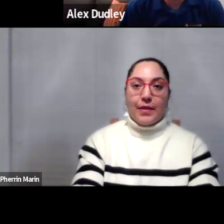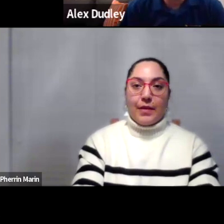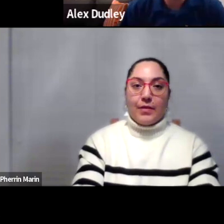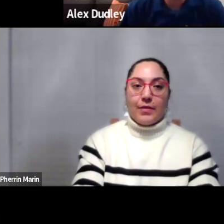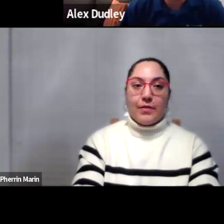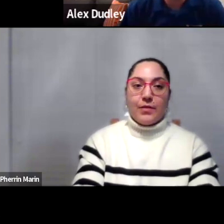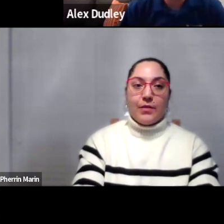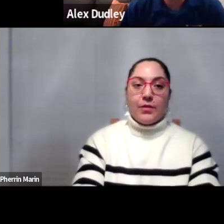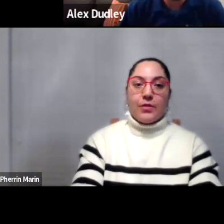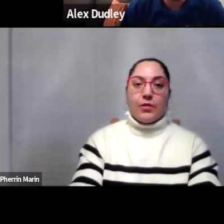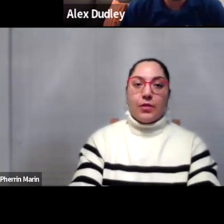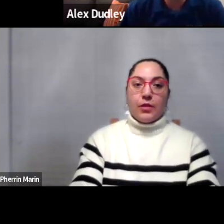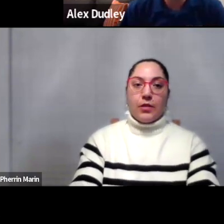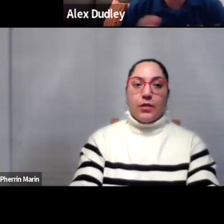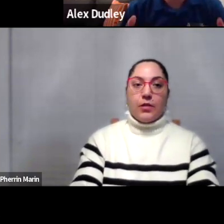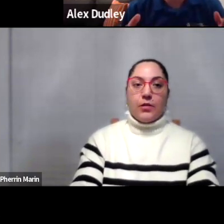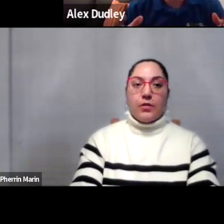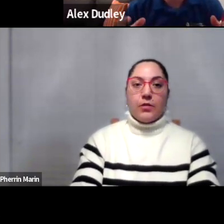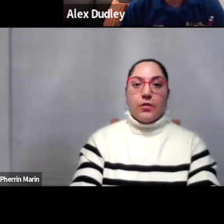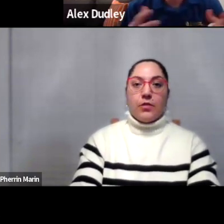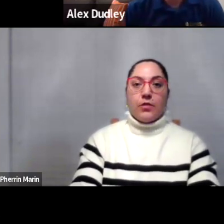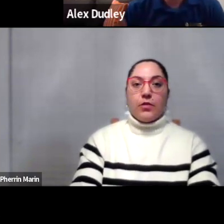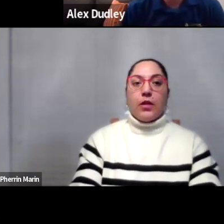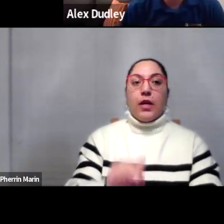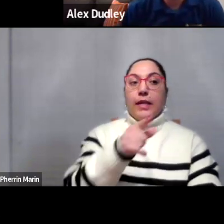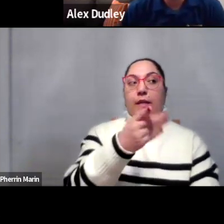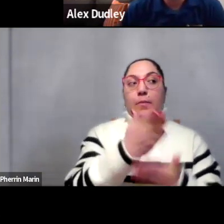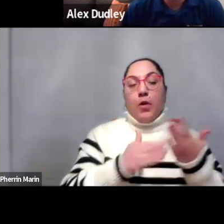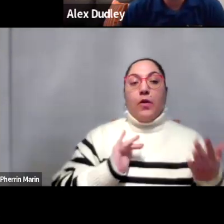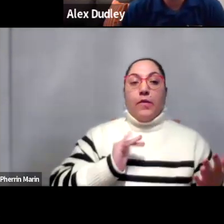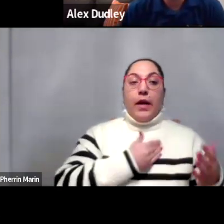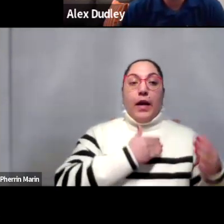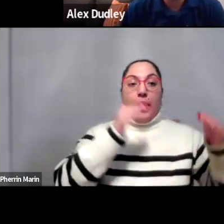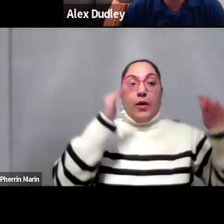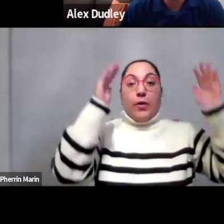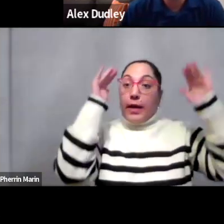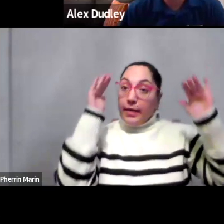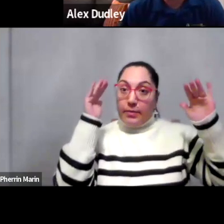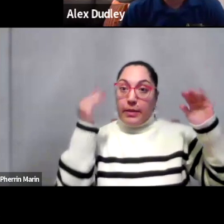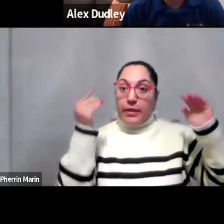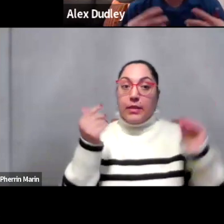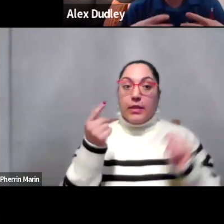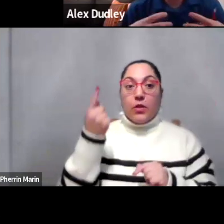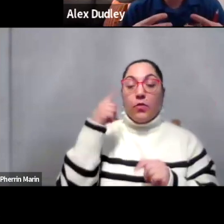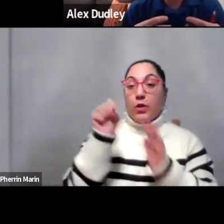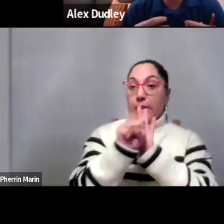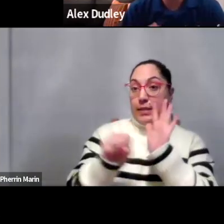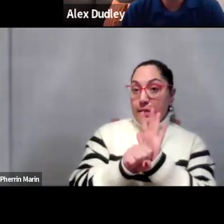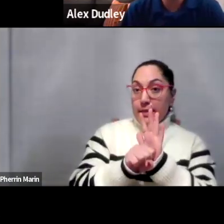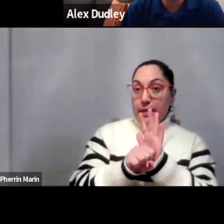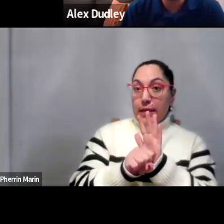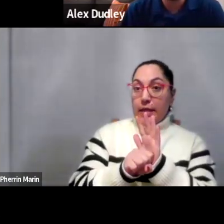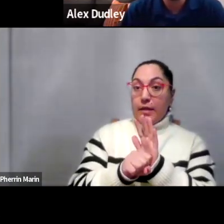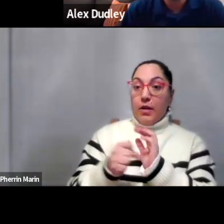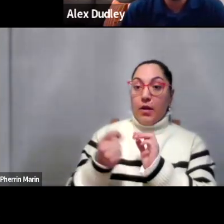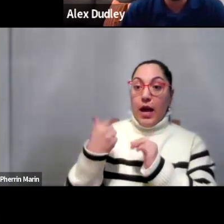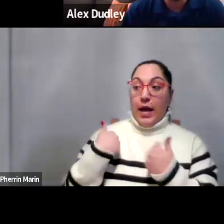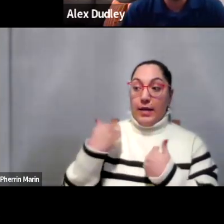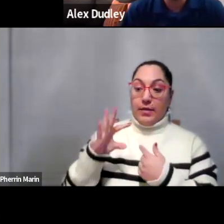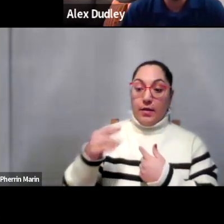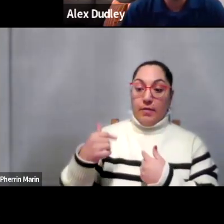All of these are just, part of the expectation that the state has of us in doing this